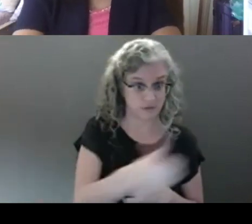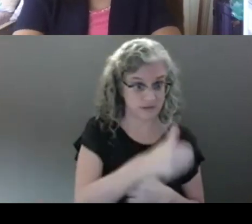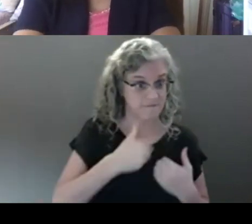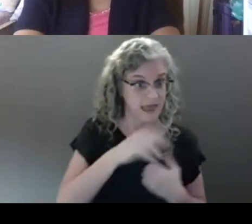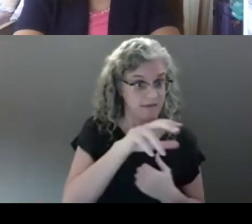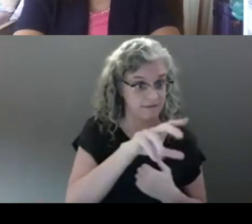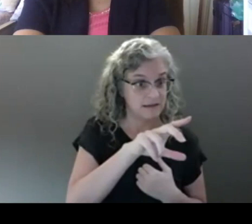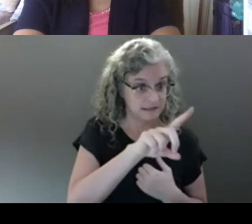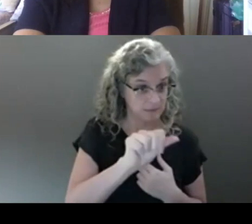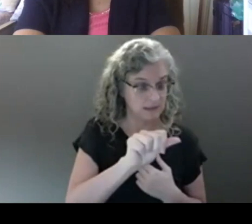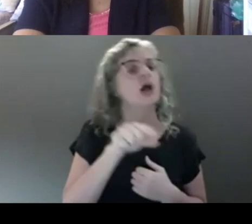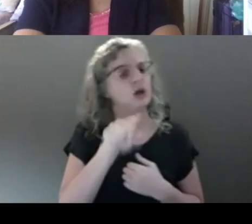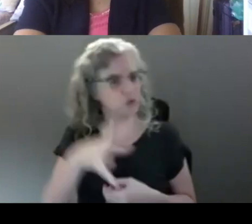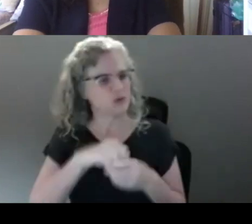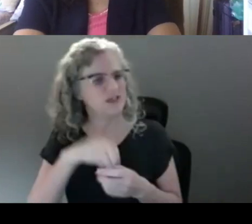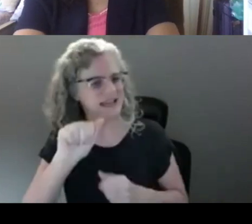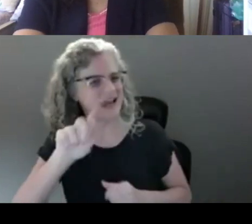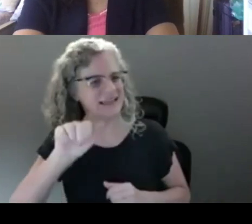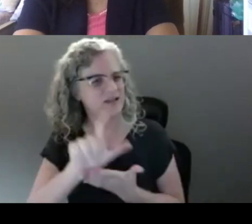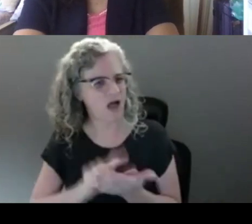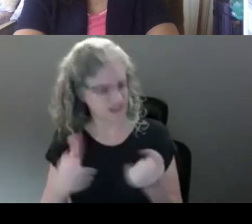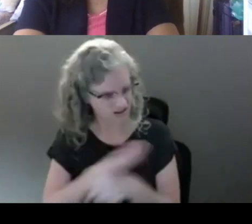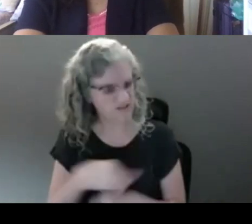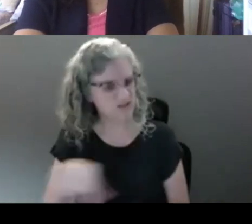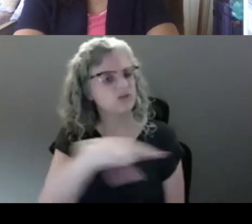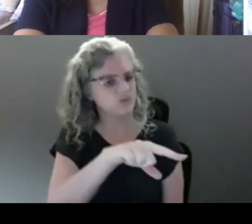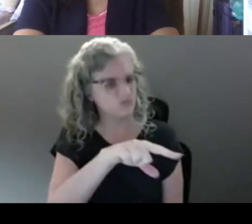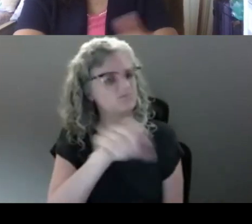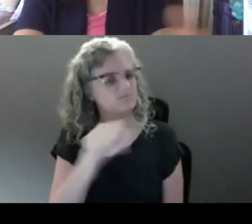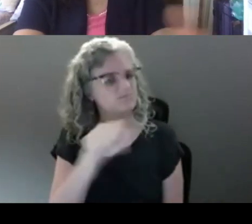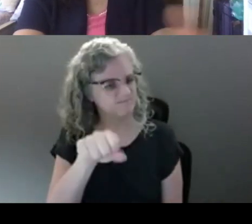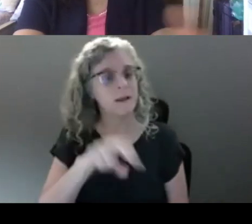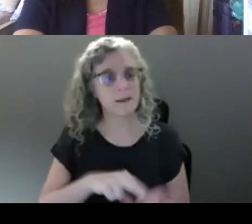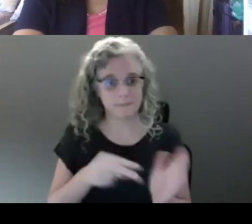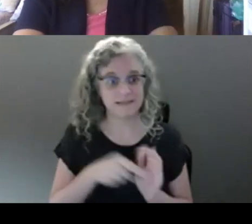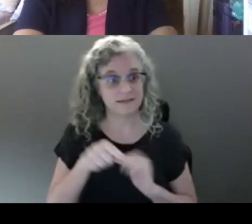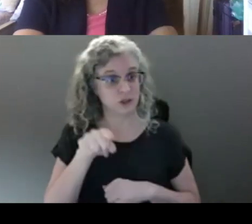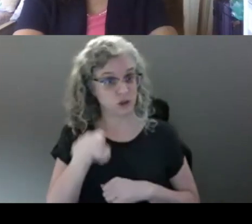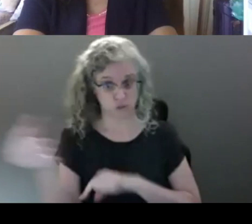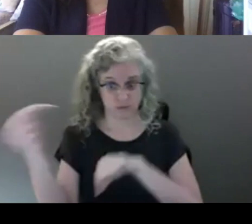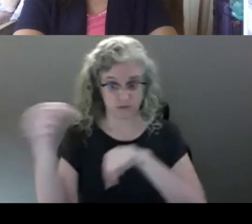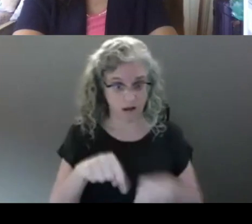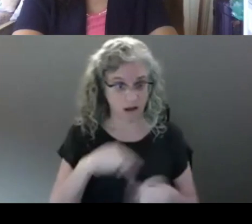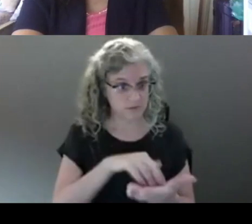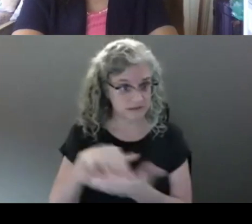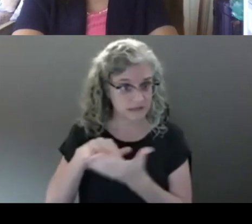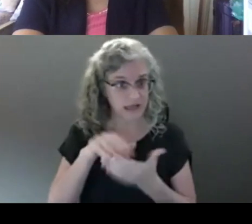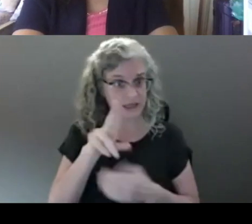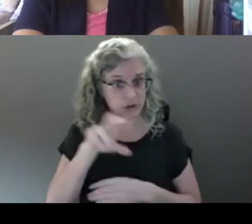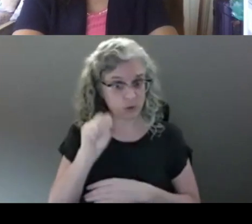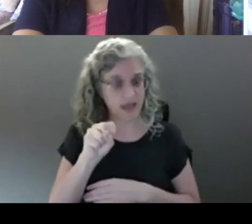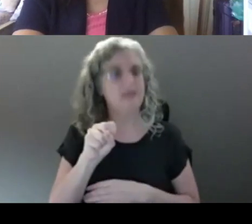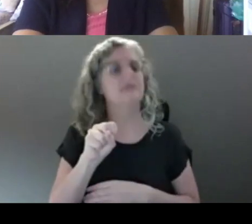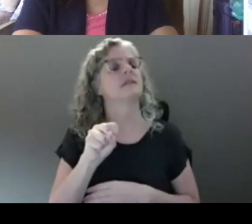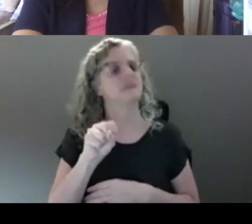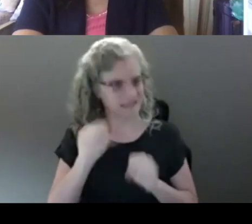means they are entitled to services and supports to fully participate in their